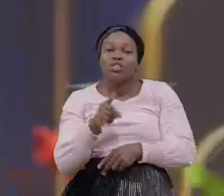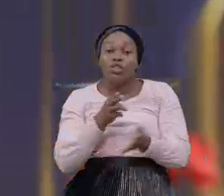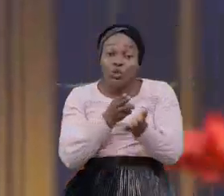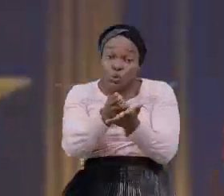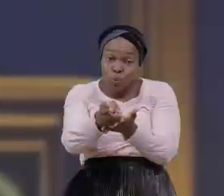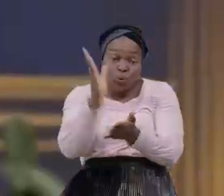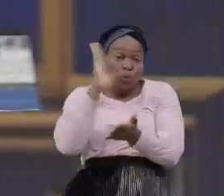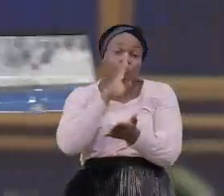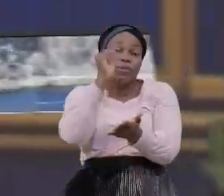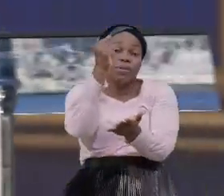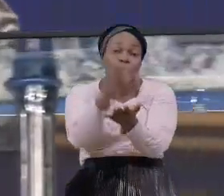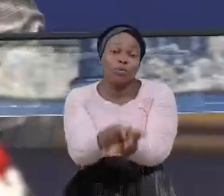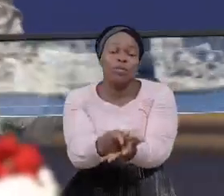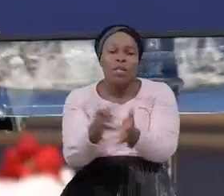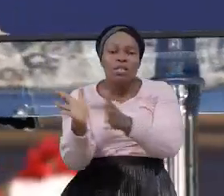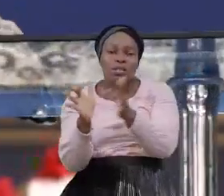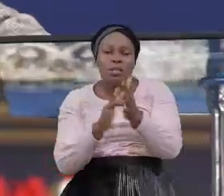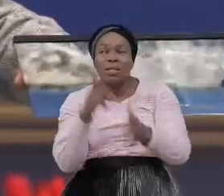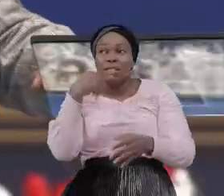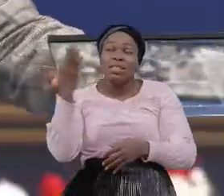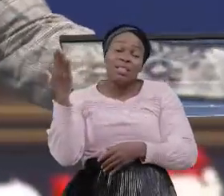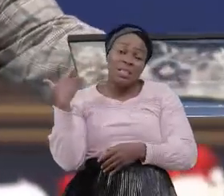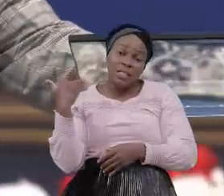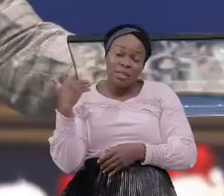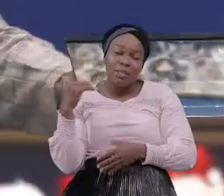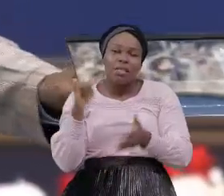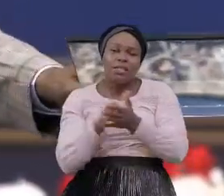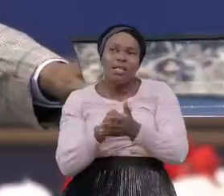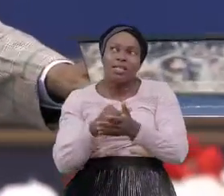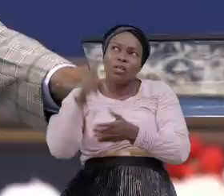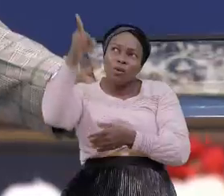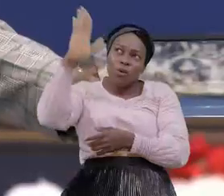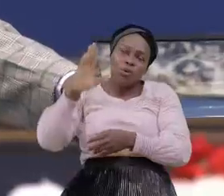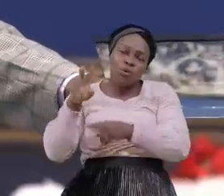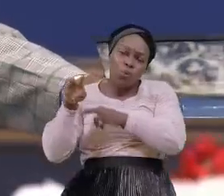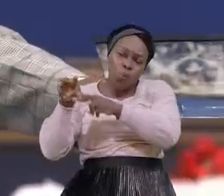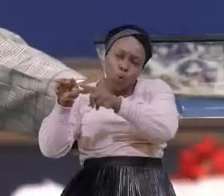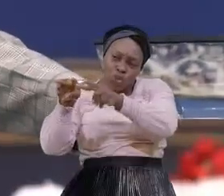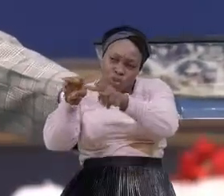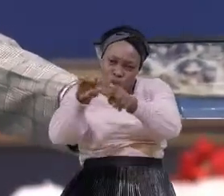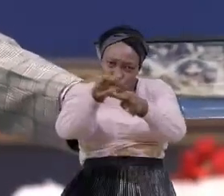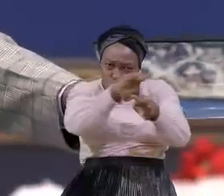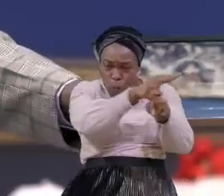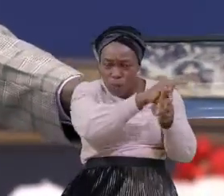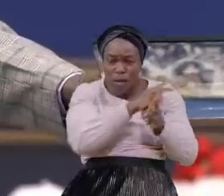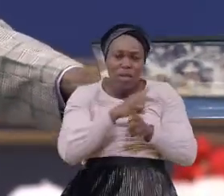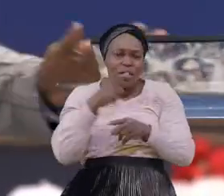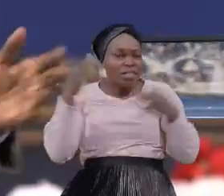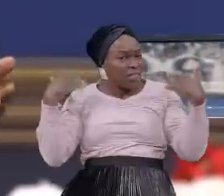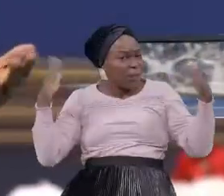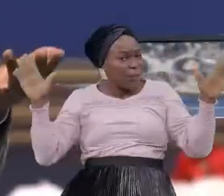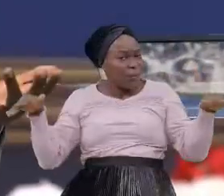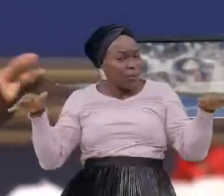Jesus said, God watches over all those sparrows. None of them will fall to the